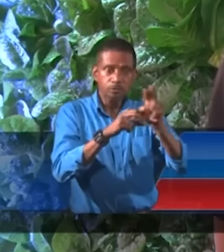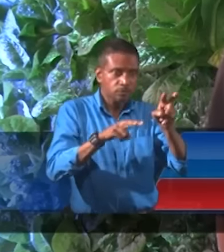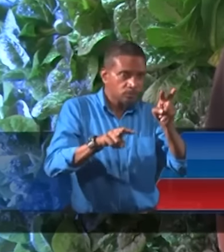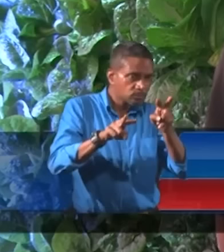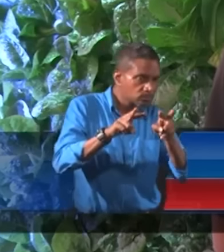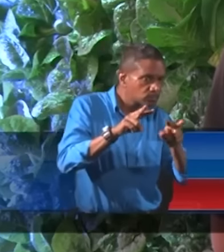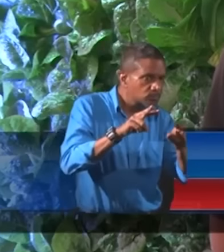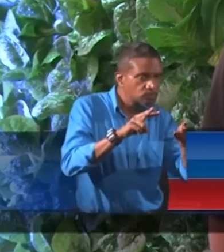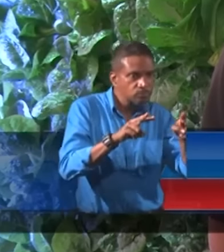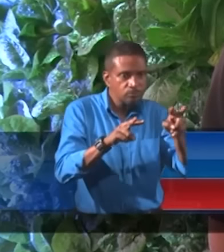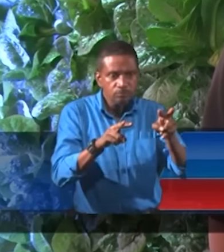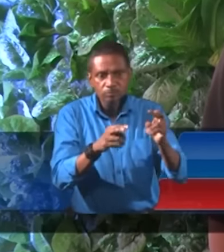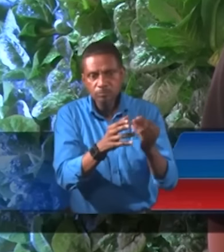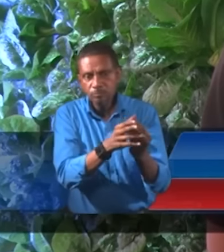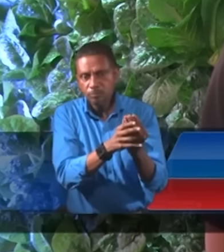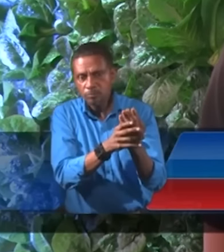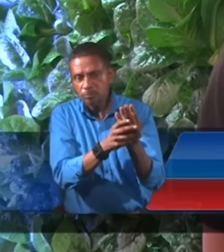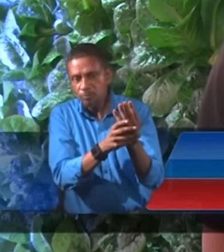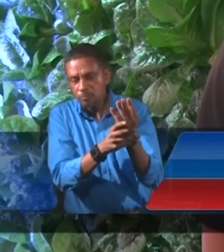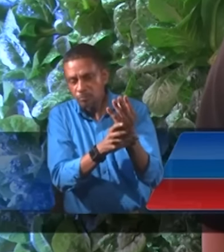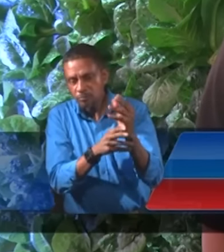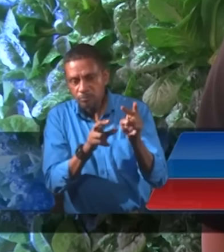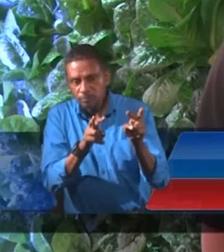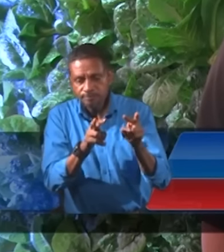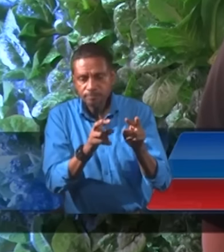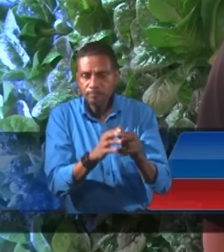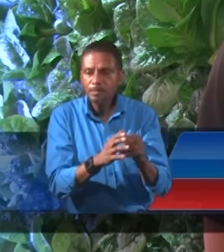of expanding, it allows you to